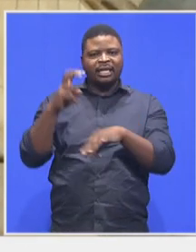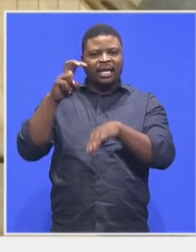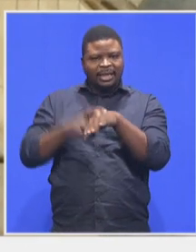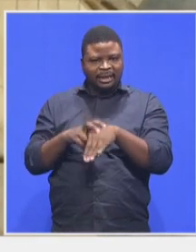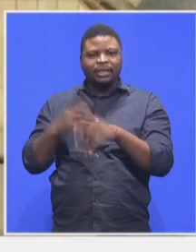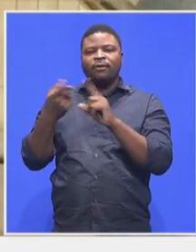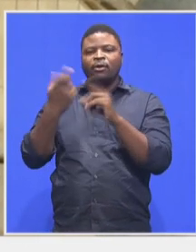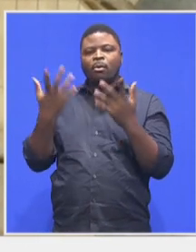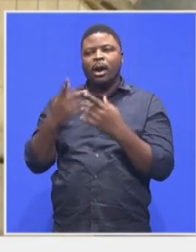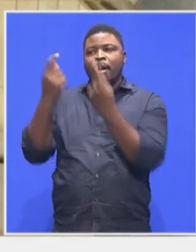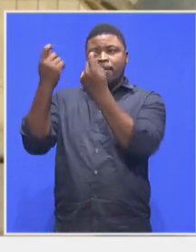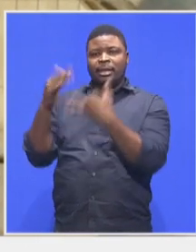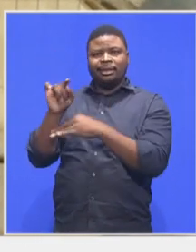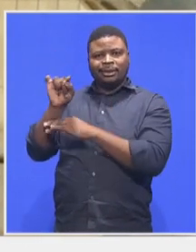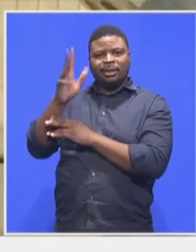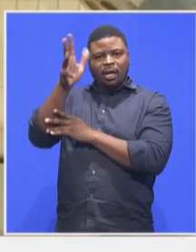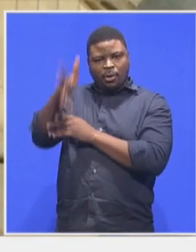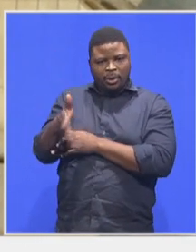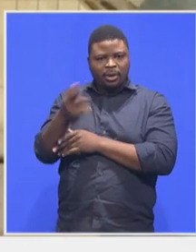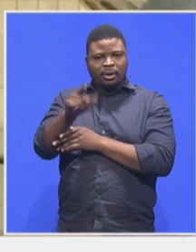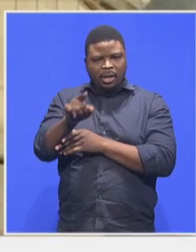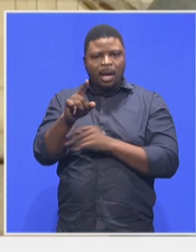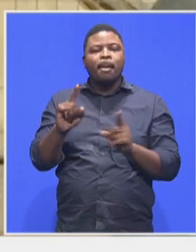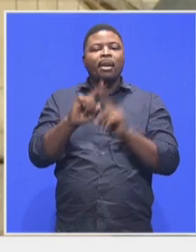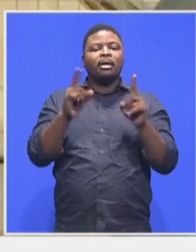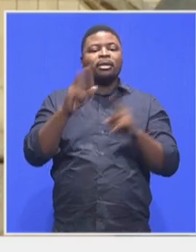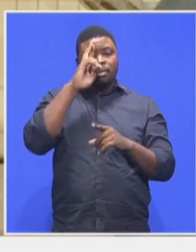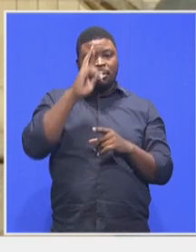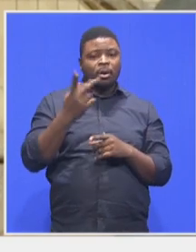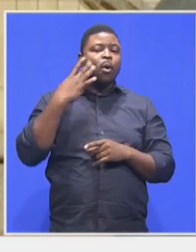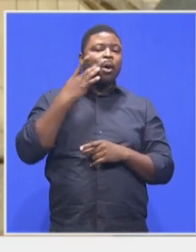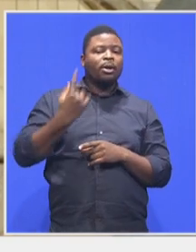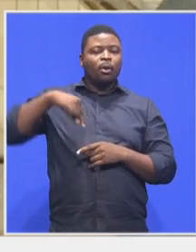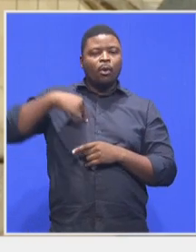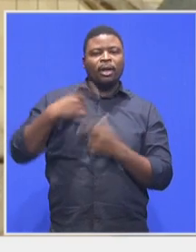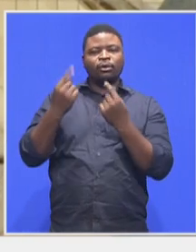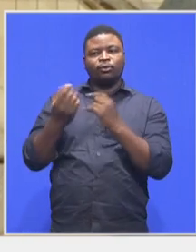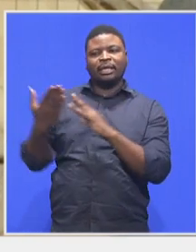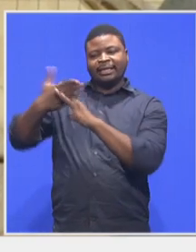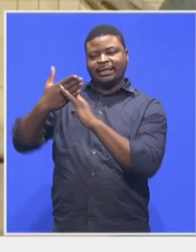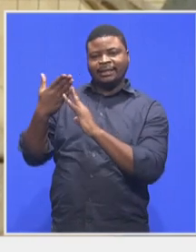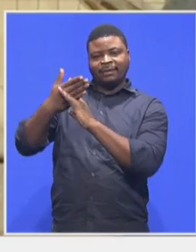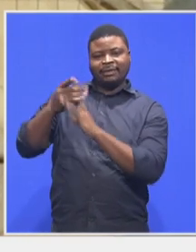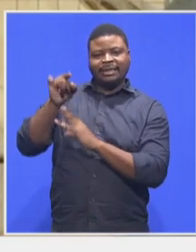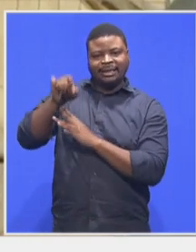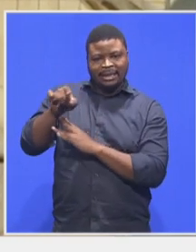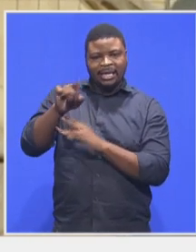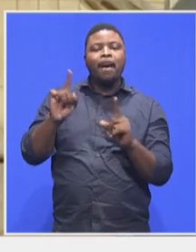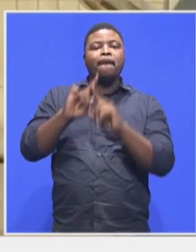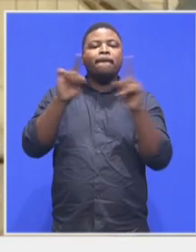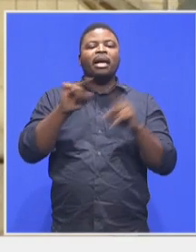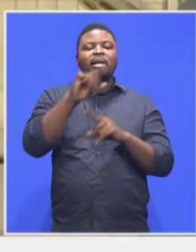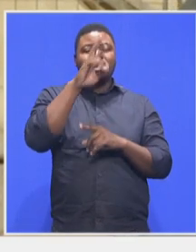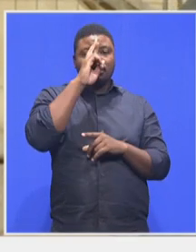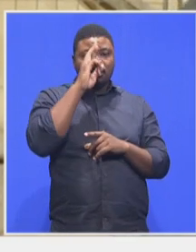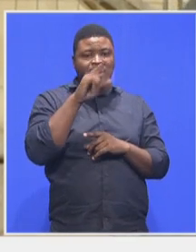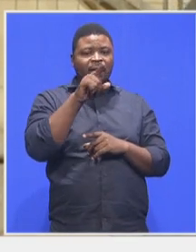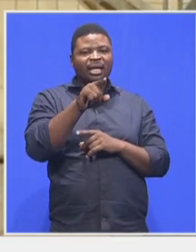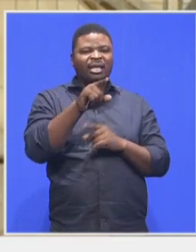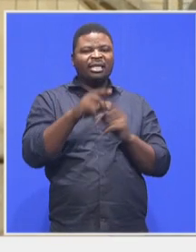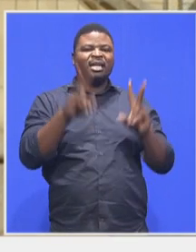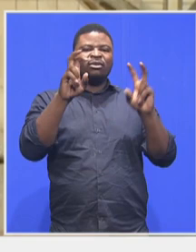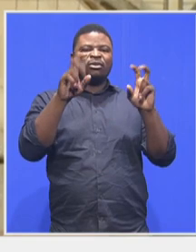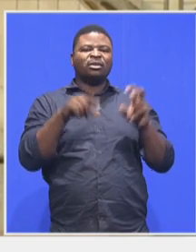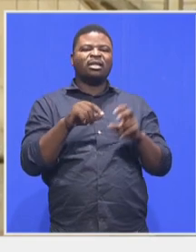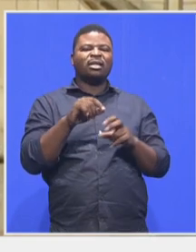thing I must also say, that as we make all this intervention, one big thing which I think the question of umzimvubu dam.